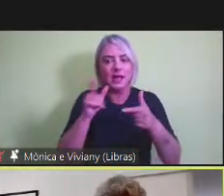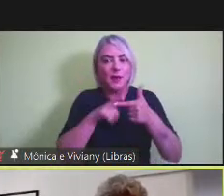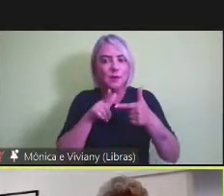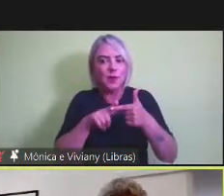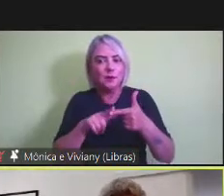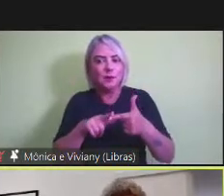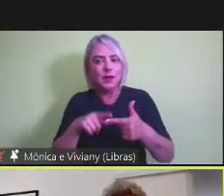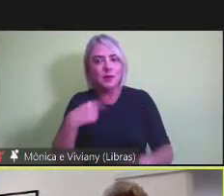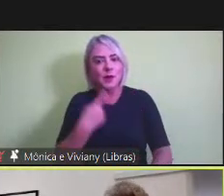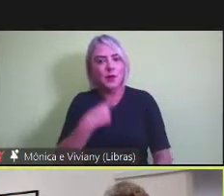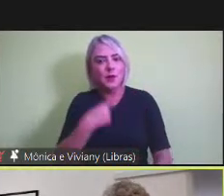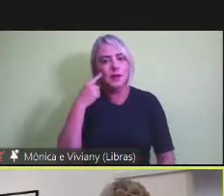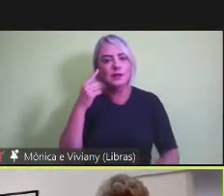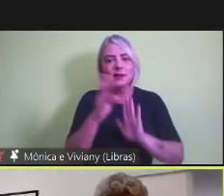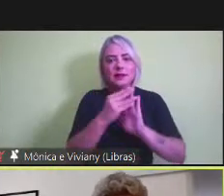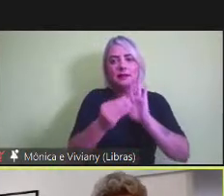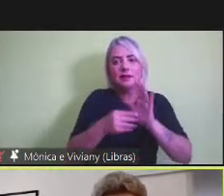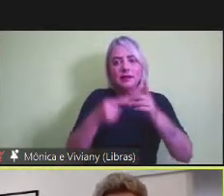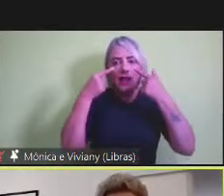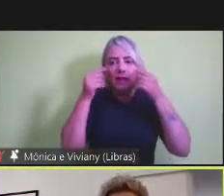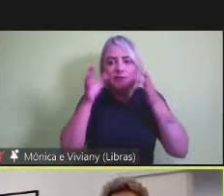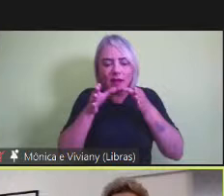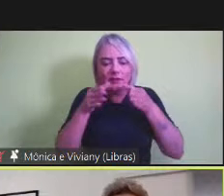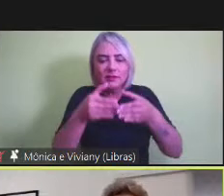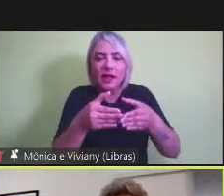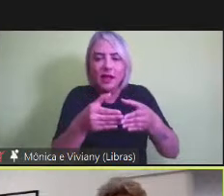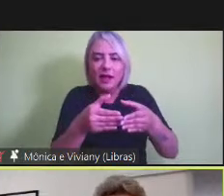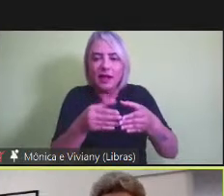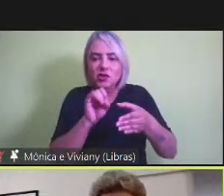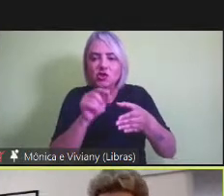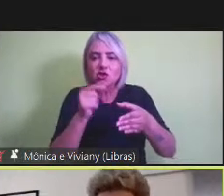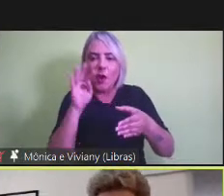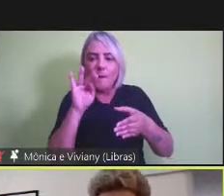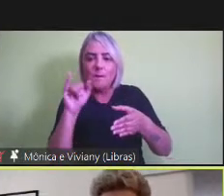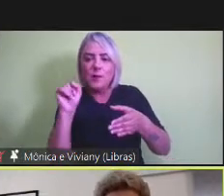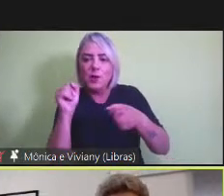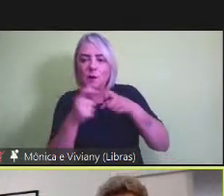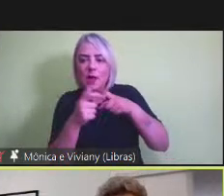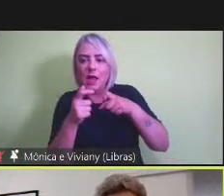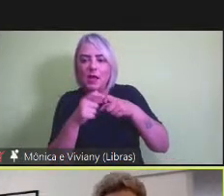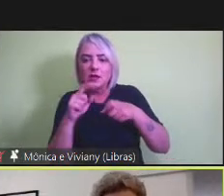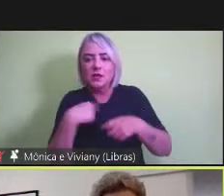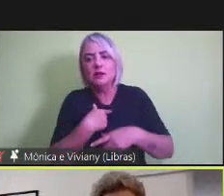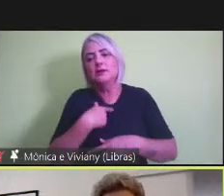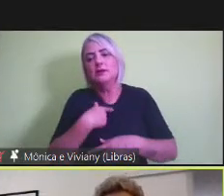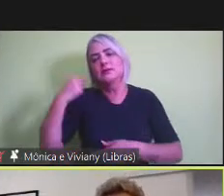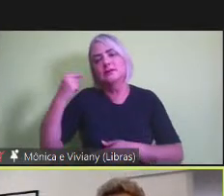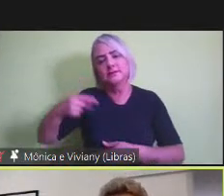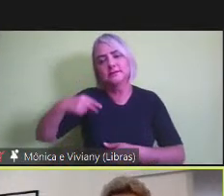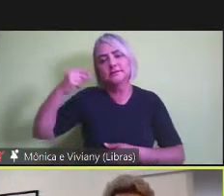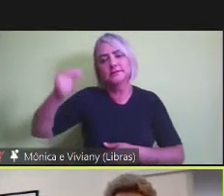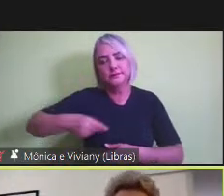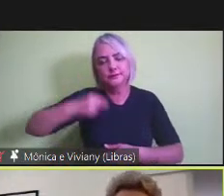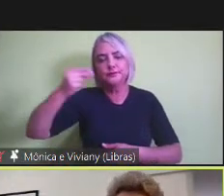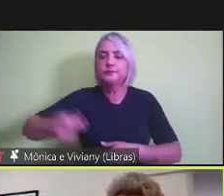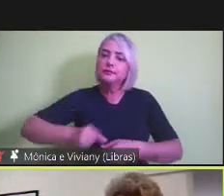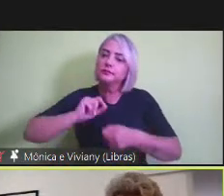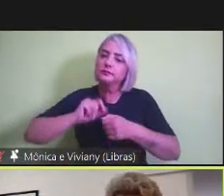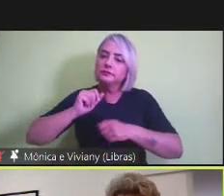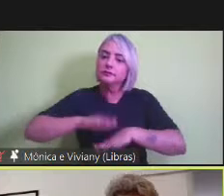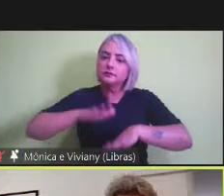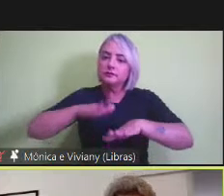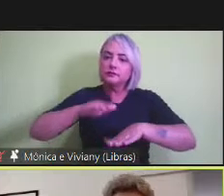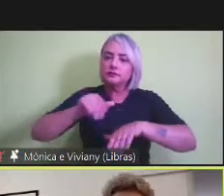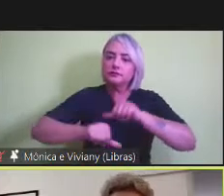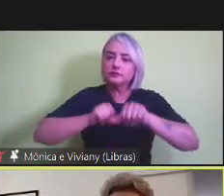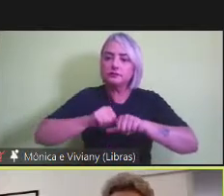important, but is a concern when you think about a model that is strictly about biomedics. But long ago, we have